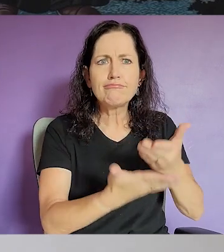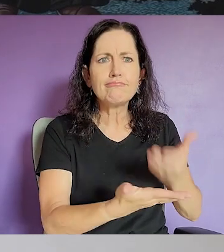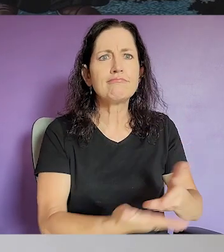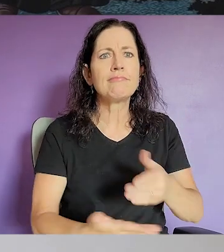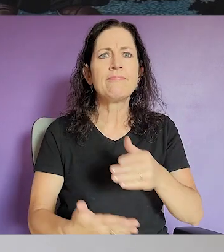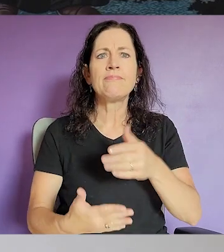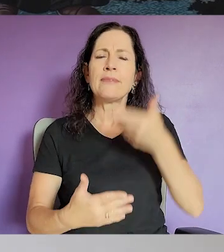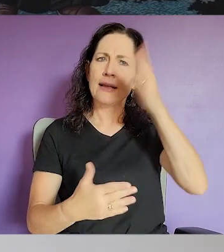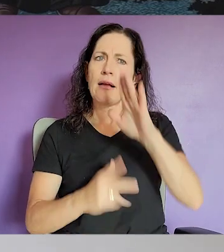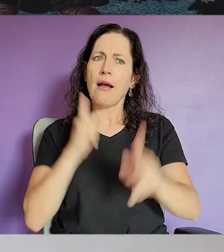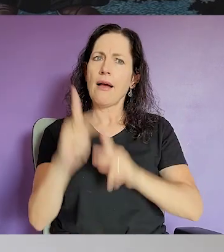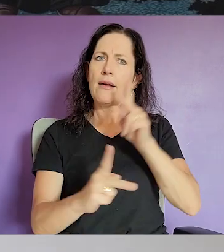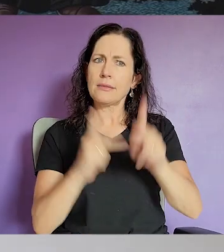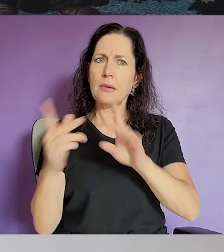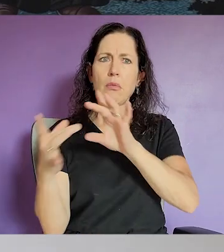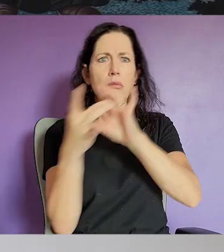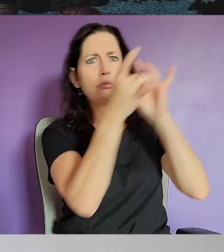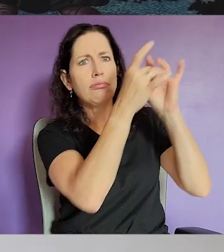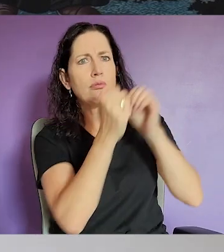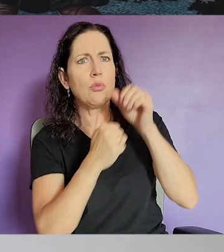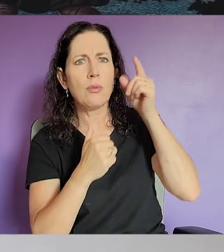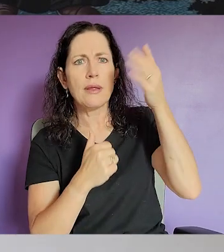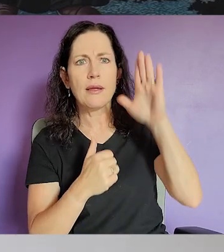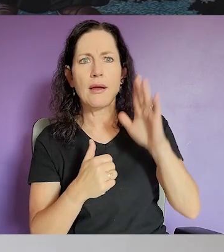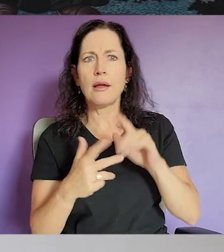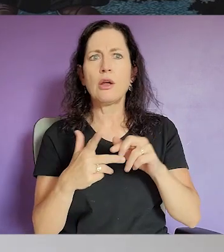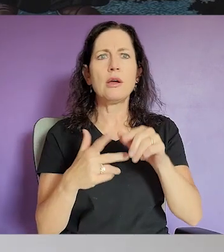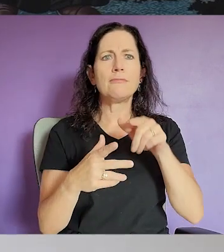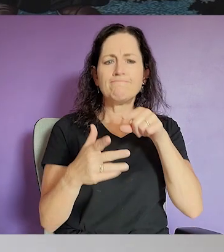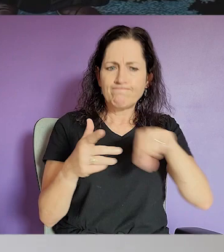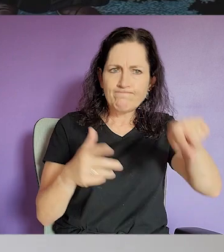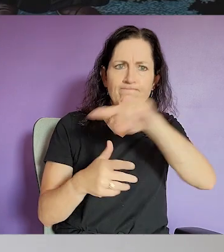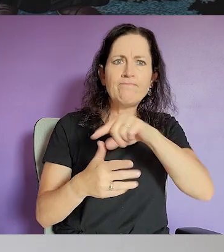are the people of God, who are the holy people.